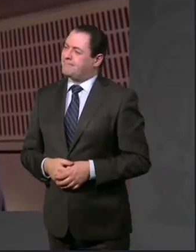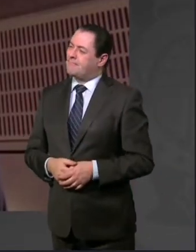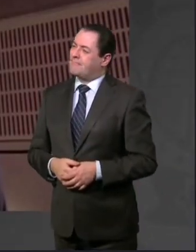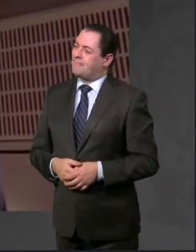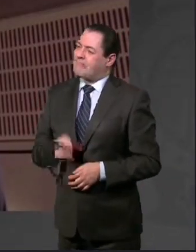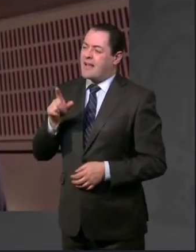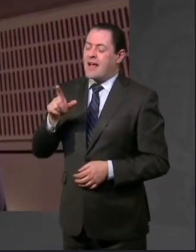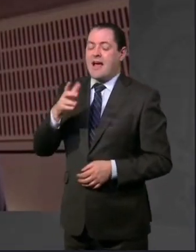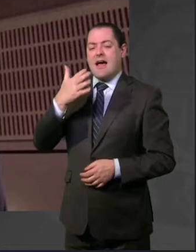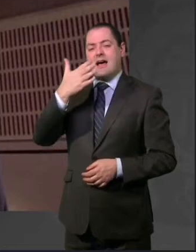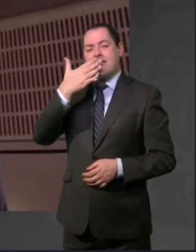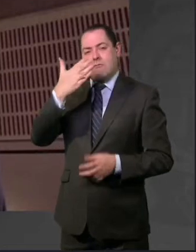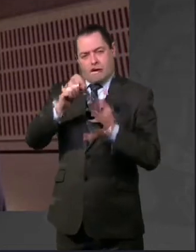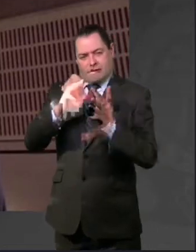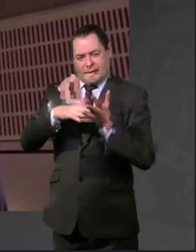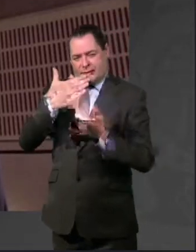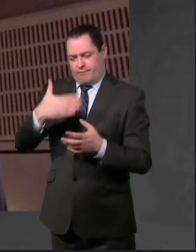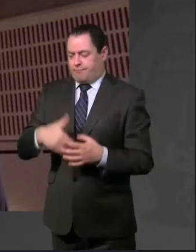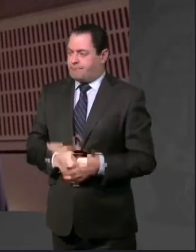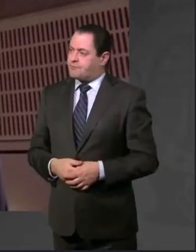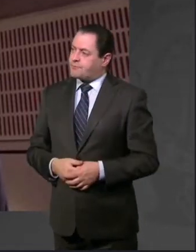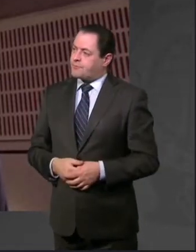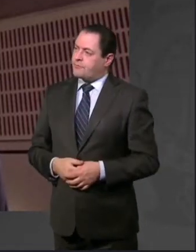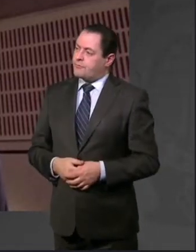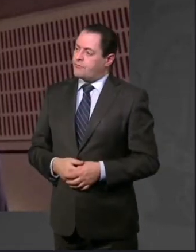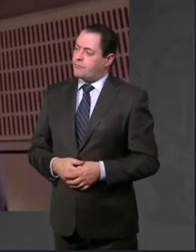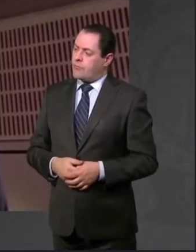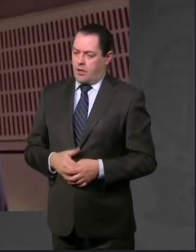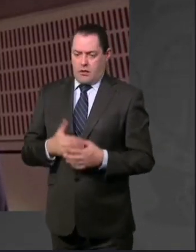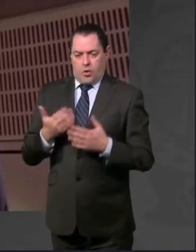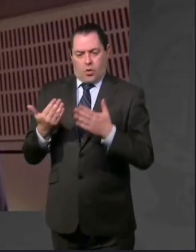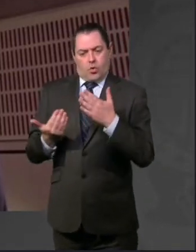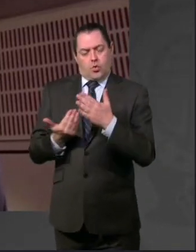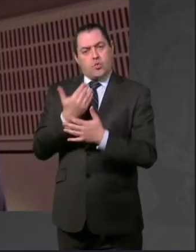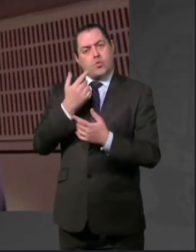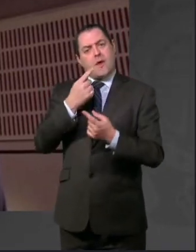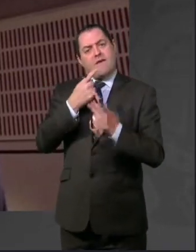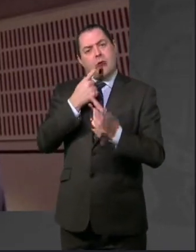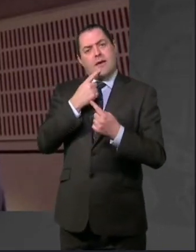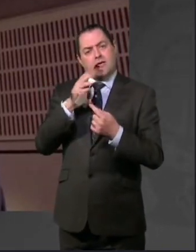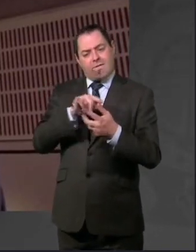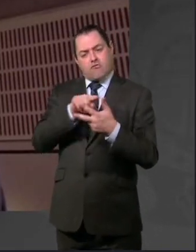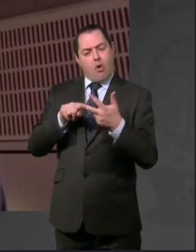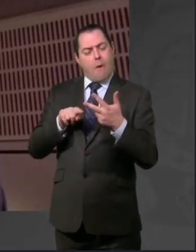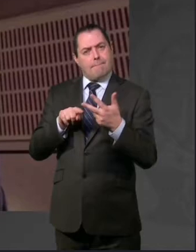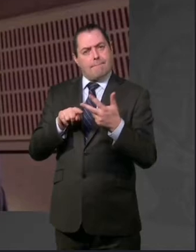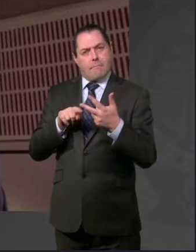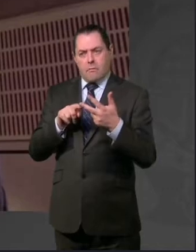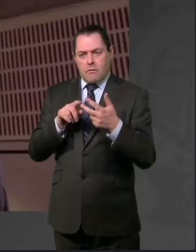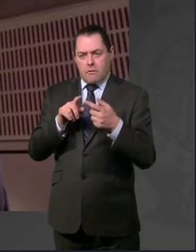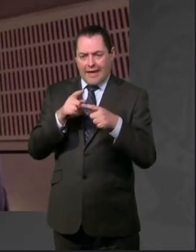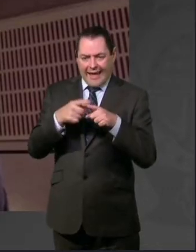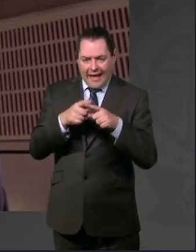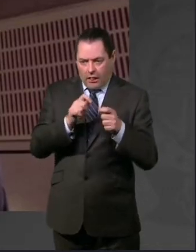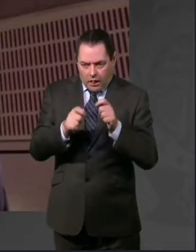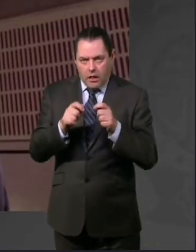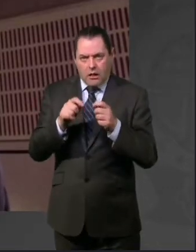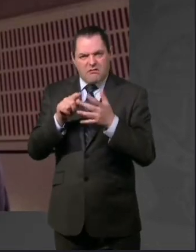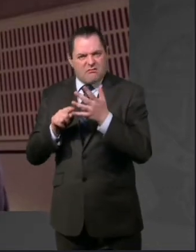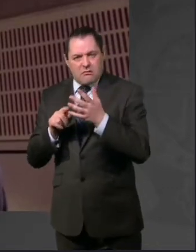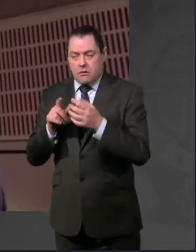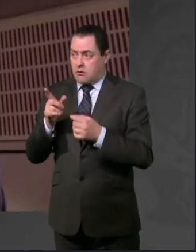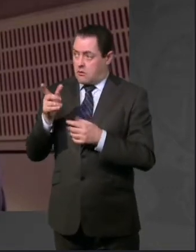new information, do you expect the daily reported death toll to carry on rising for longer than you'd first thought and then